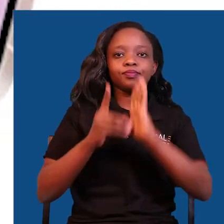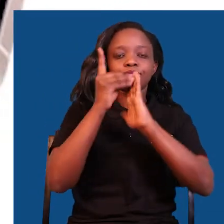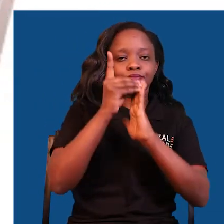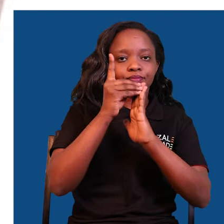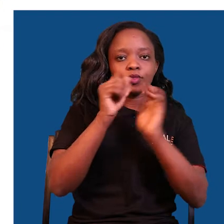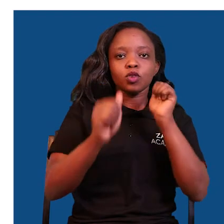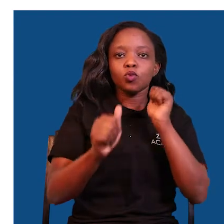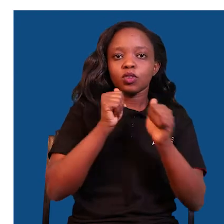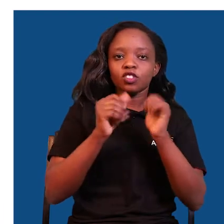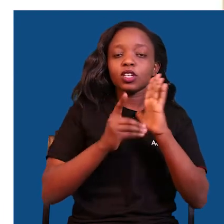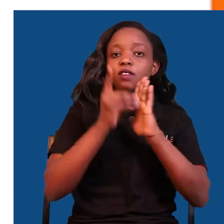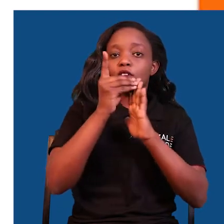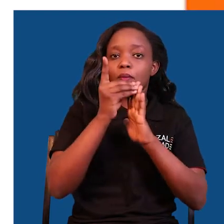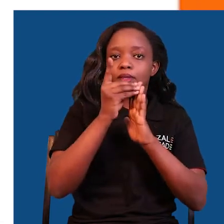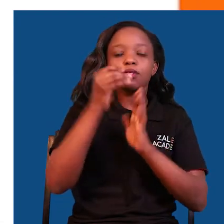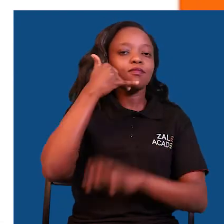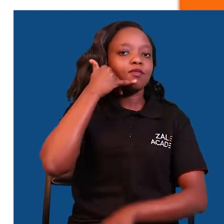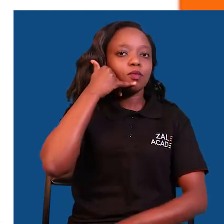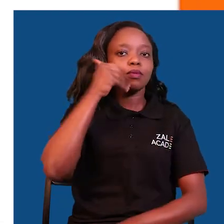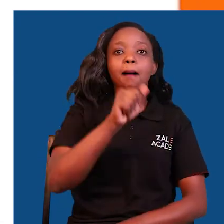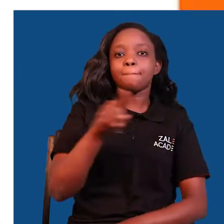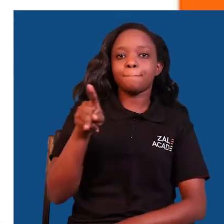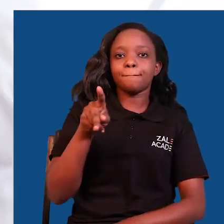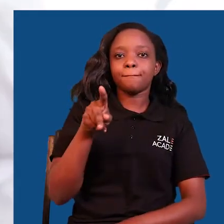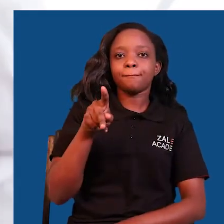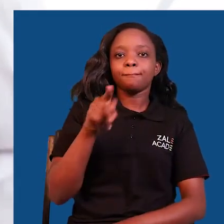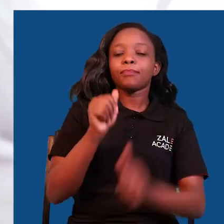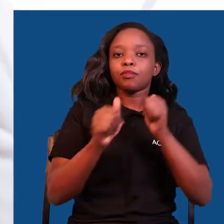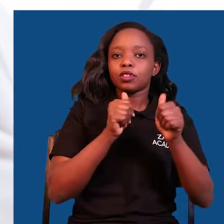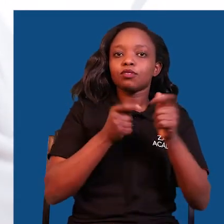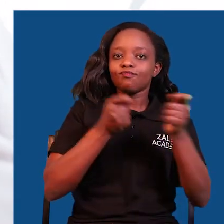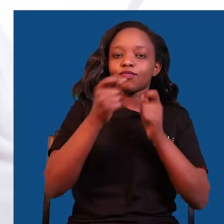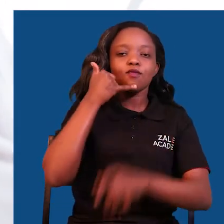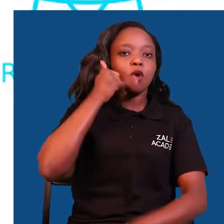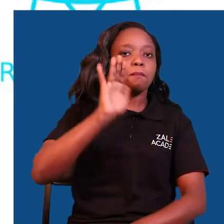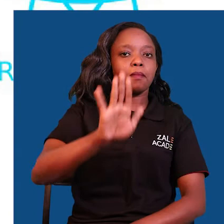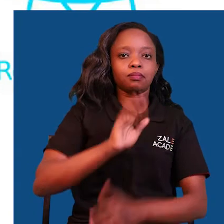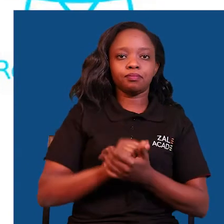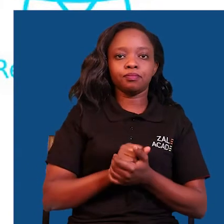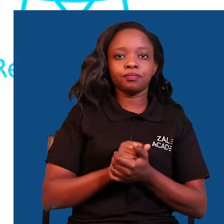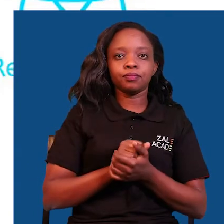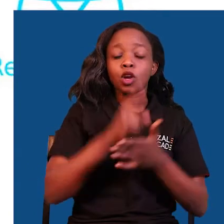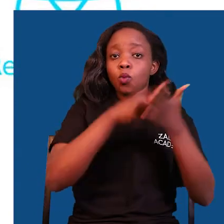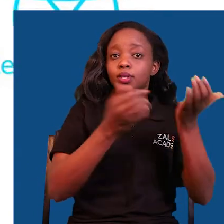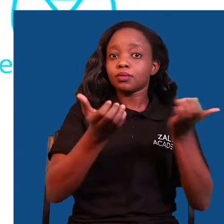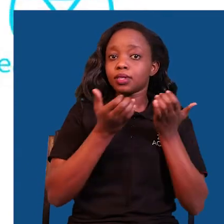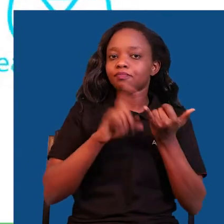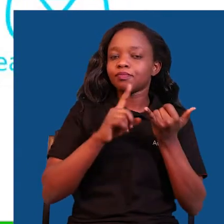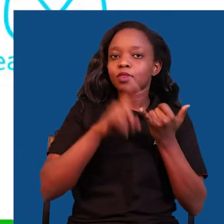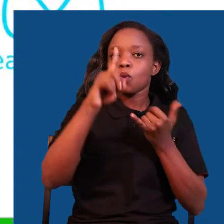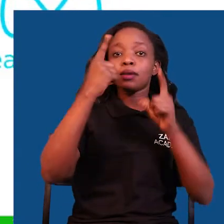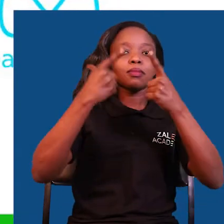application development, which is the development of mobile apps that will run on your phones. So now what do you